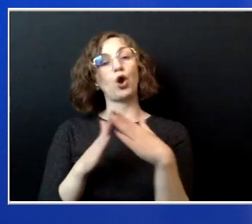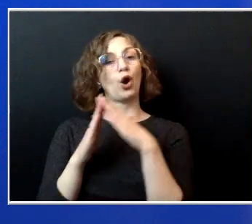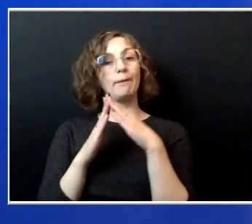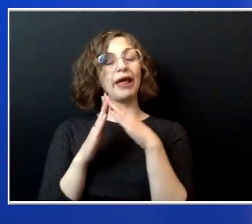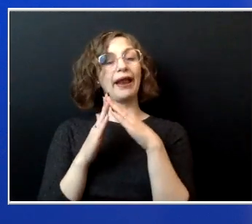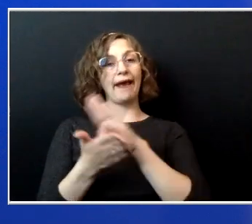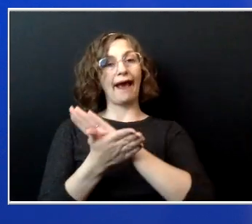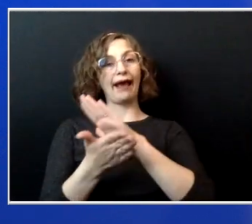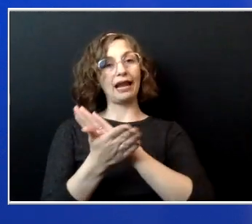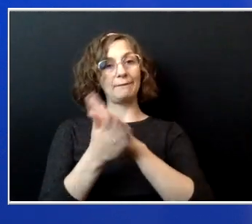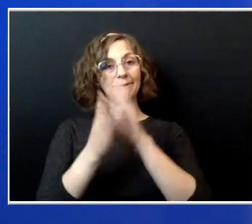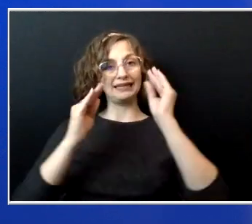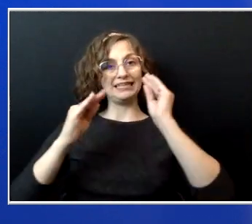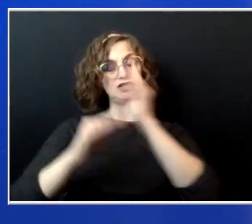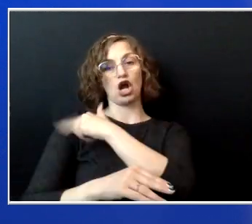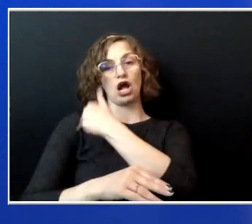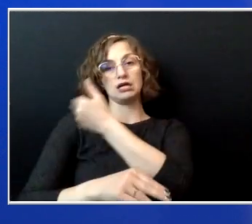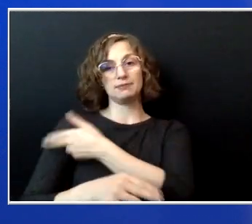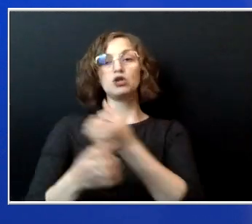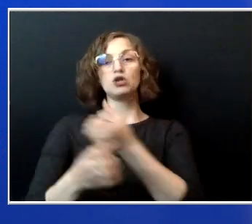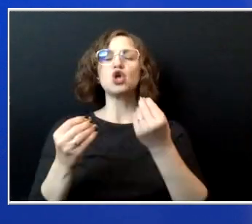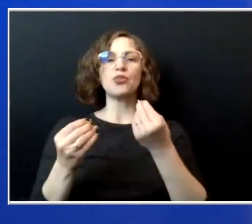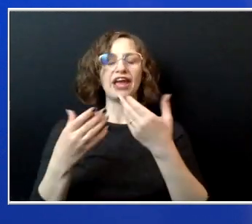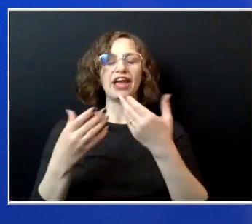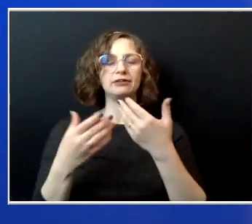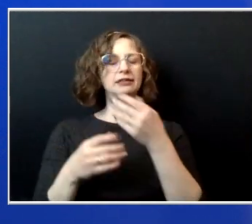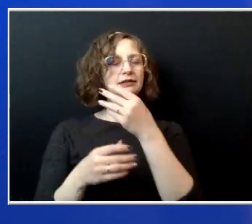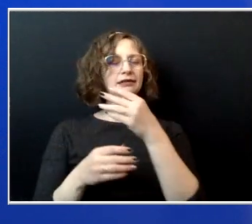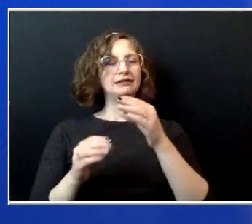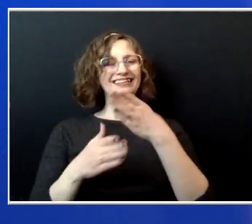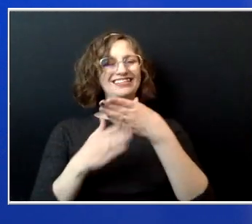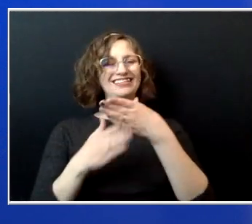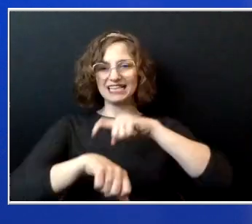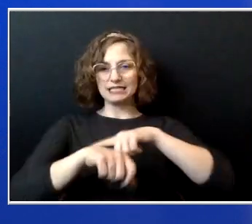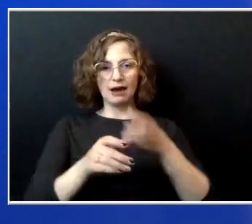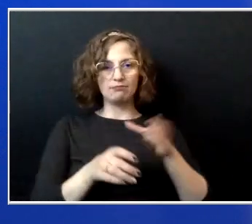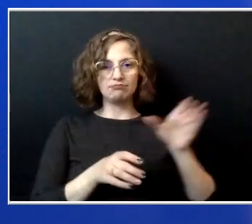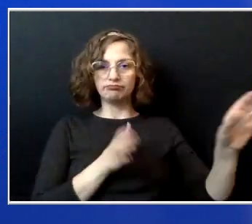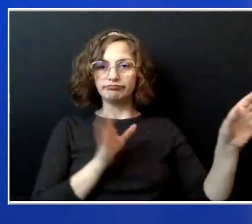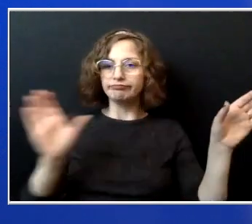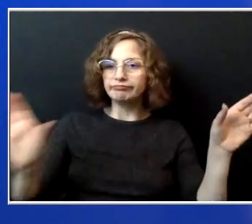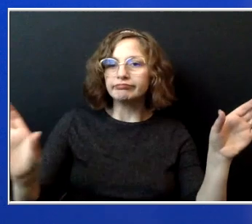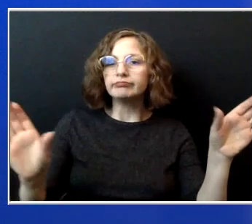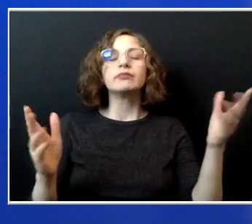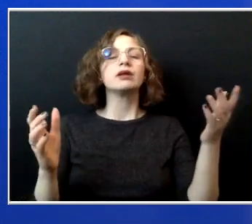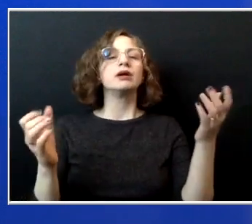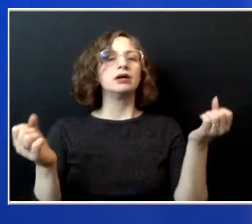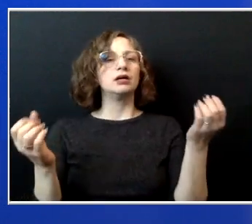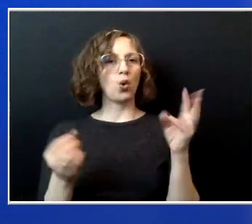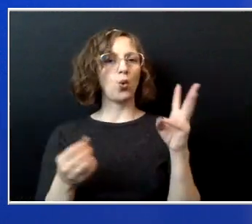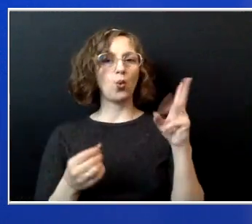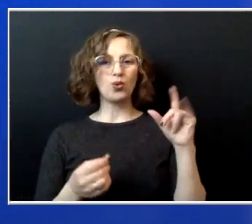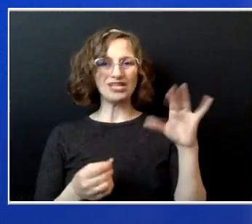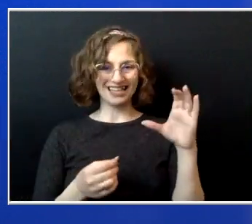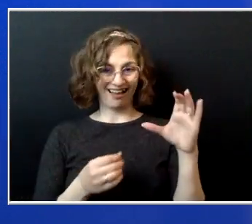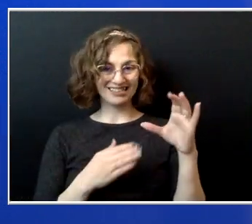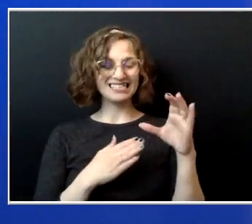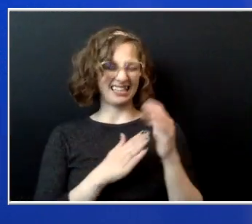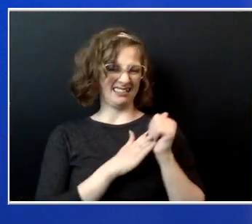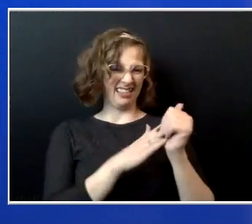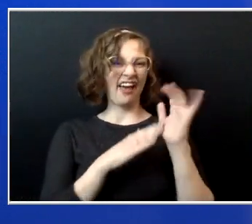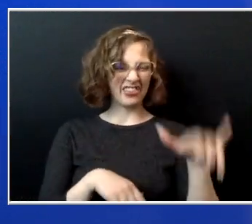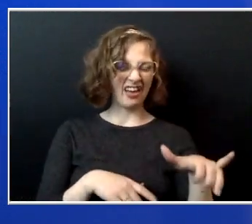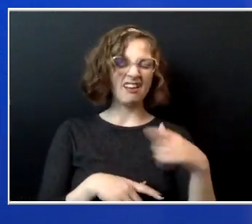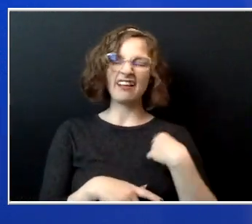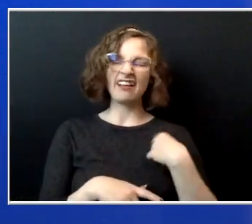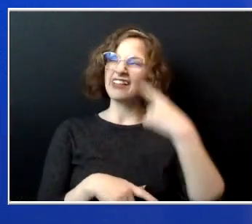back out into rural areas. So Wisconsin led the charge of this, and I believe, if I'm counting correctly, they probably have graduated